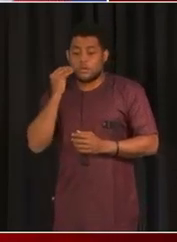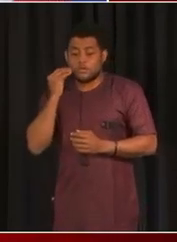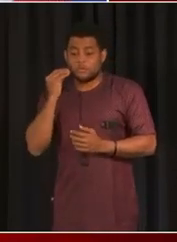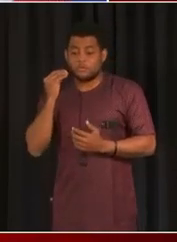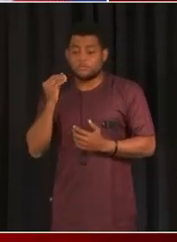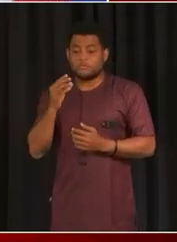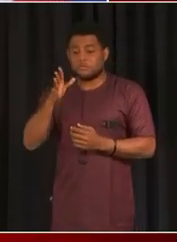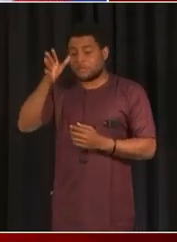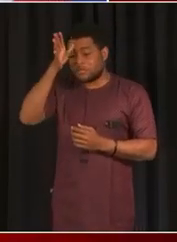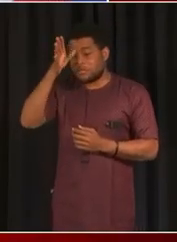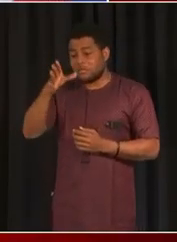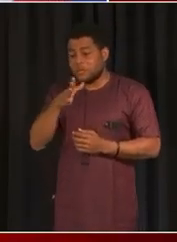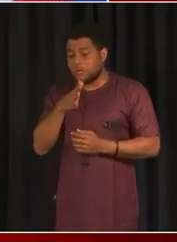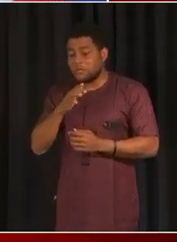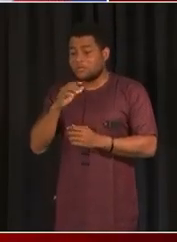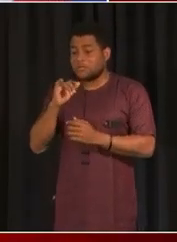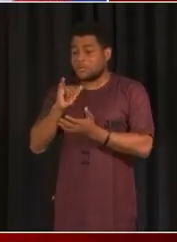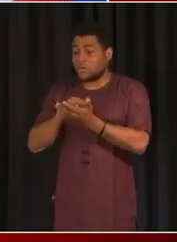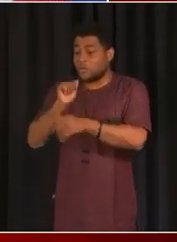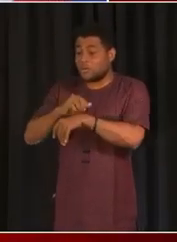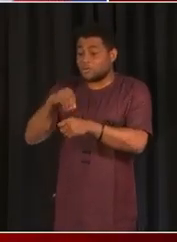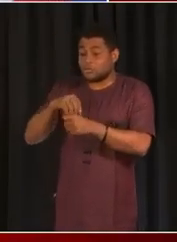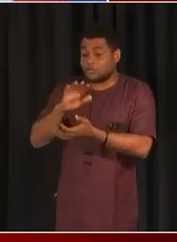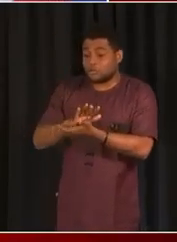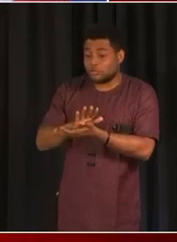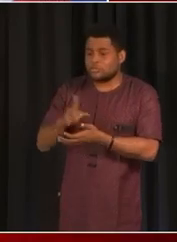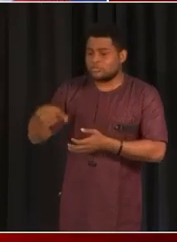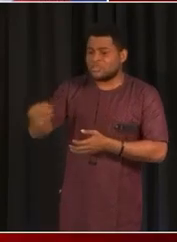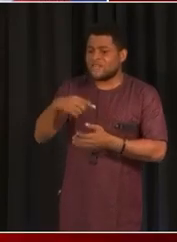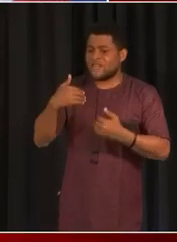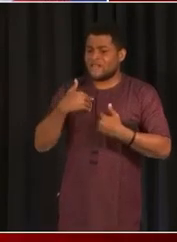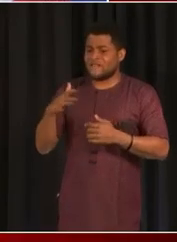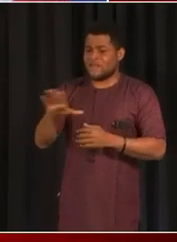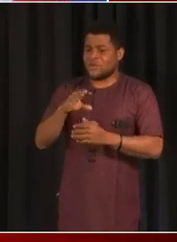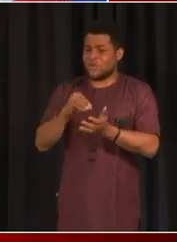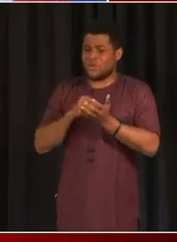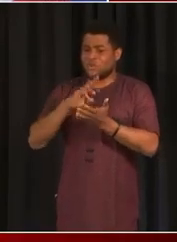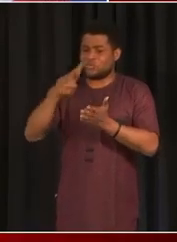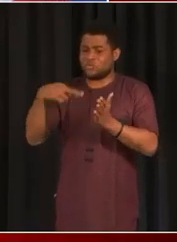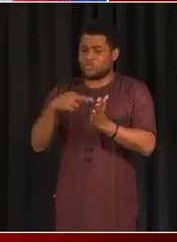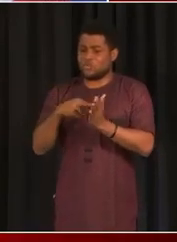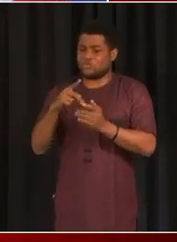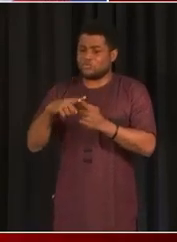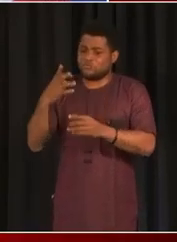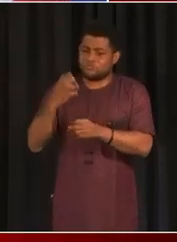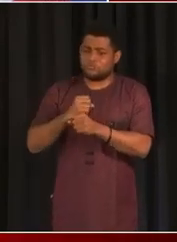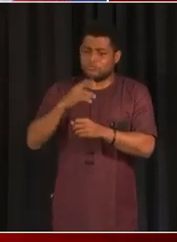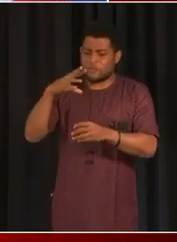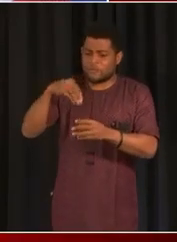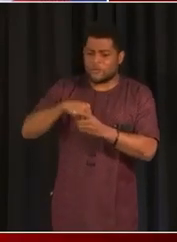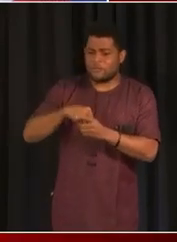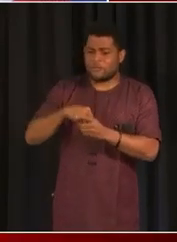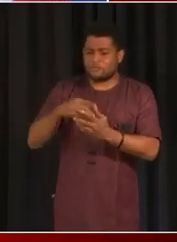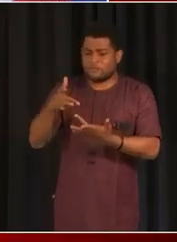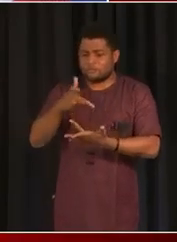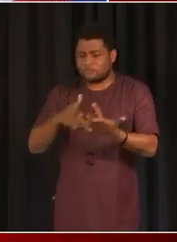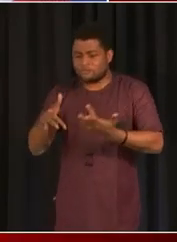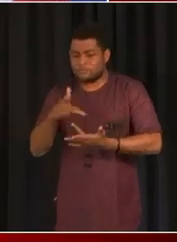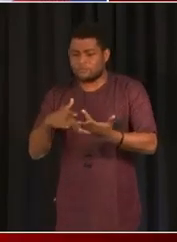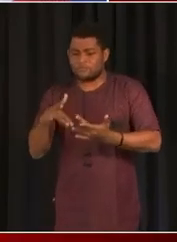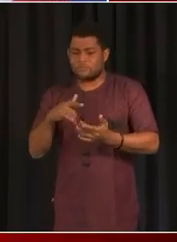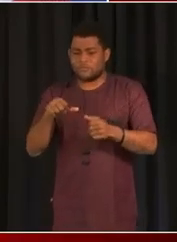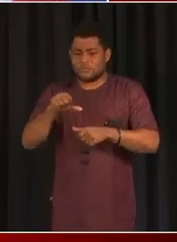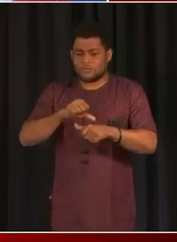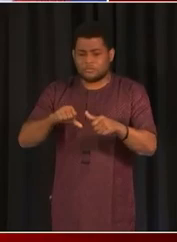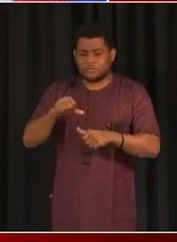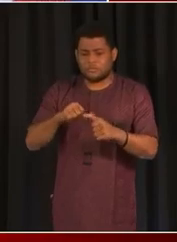and dads who are working with the teachers, all have a role to play in talking to each other about